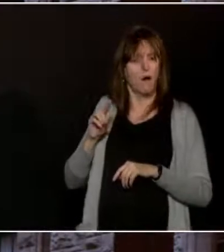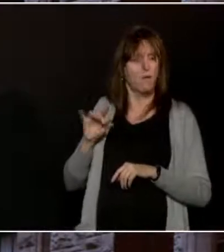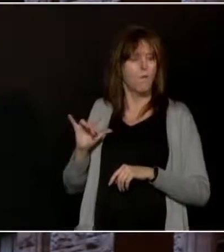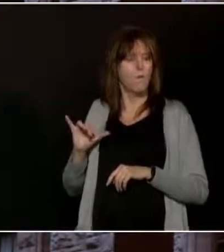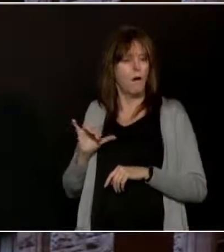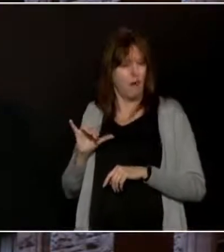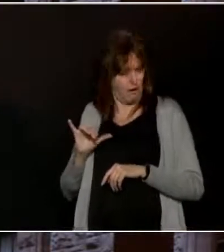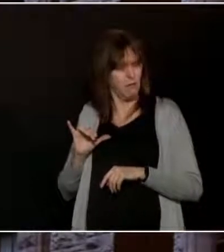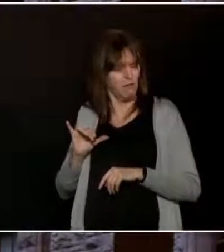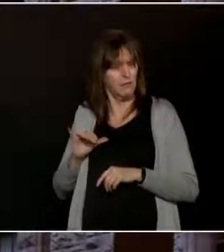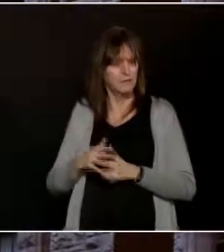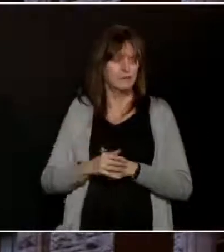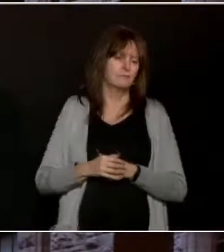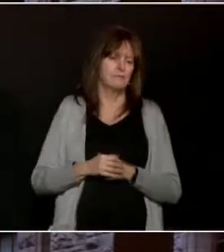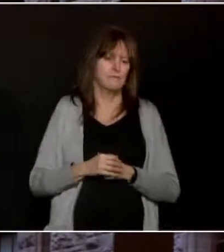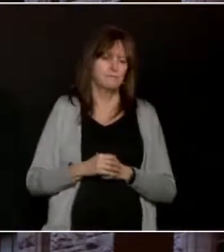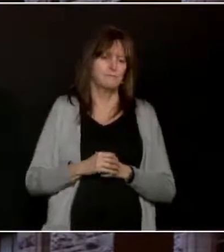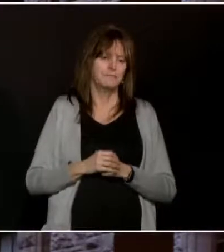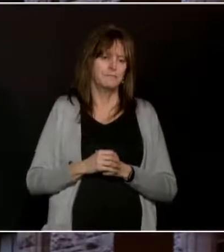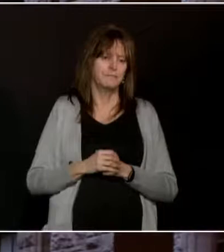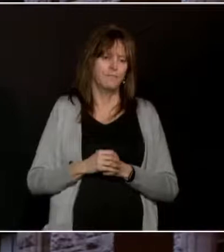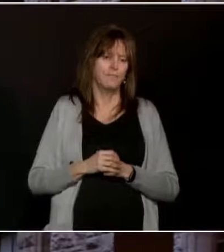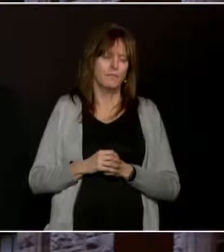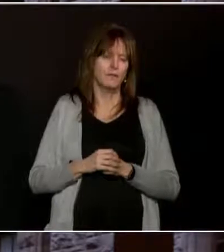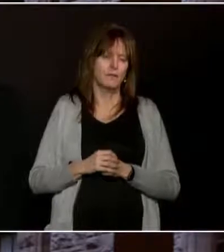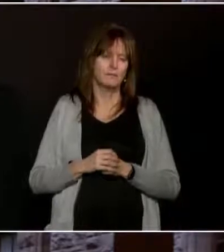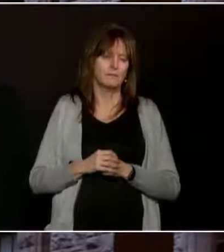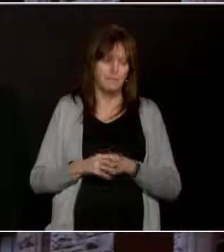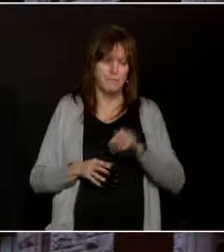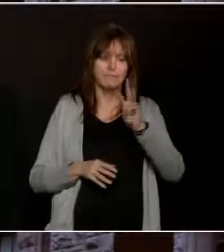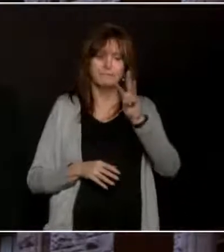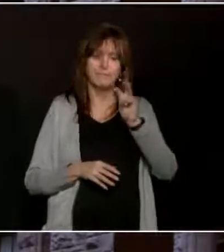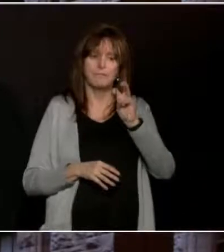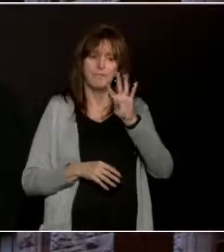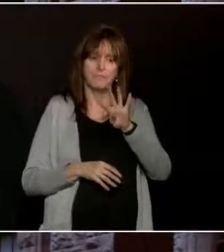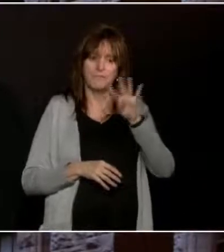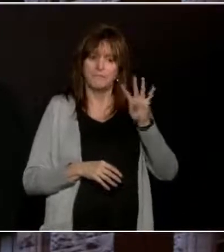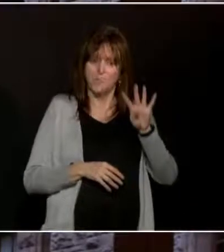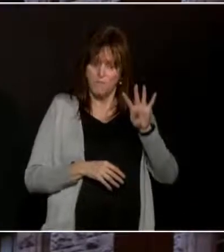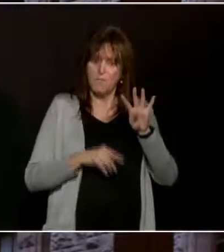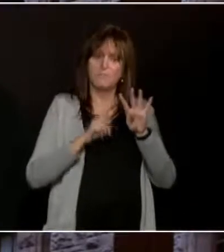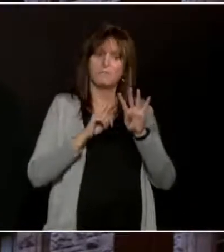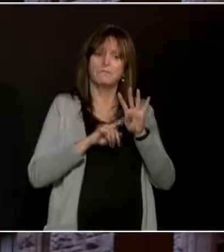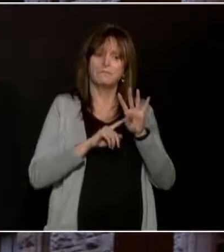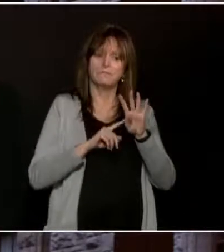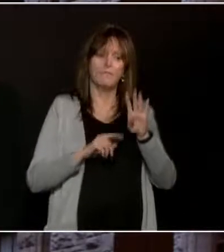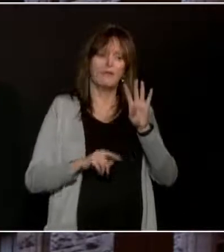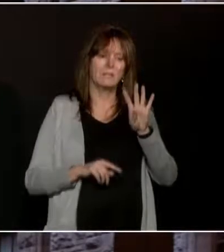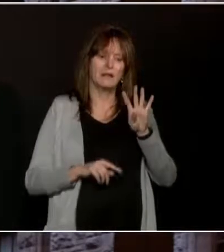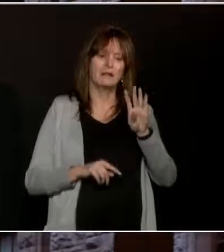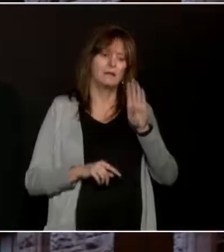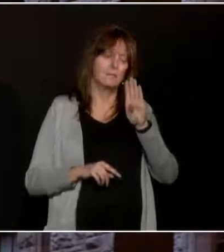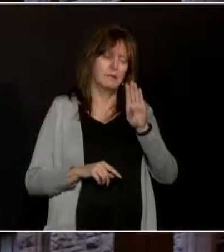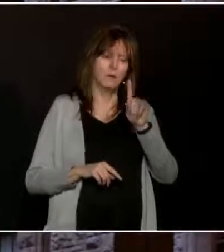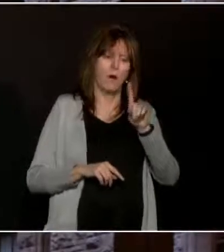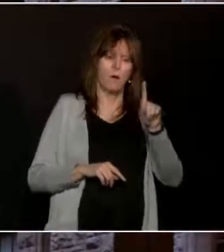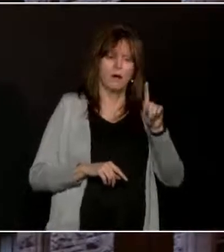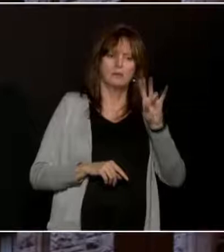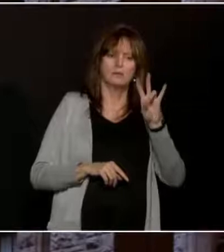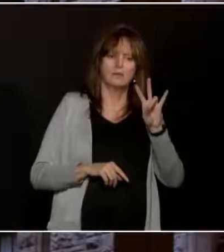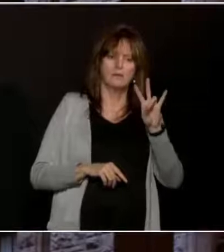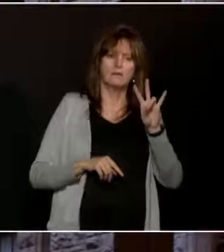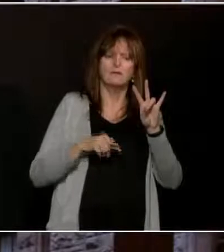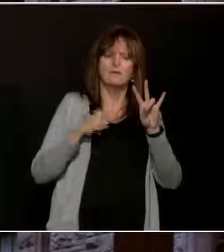far, 644 of the so-called B117, formerly known as the UK